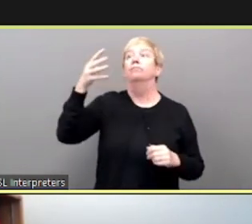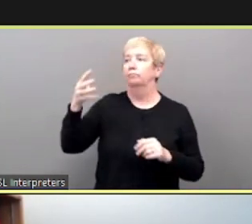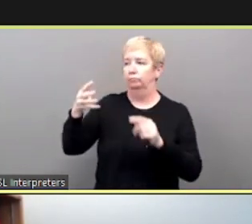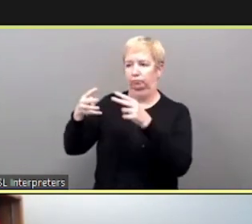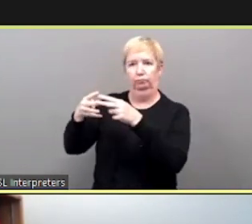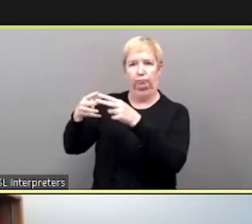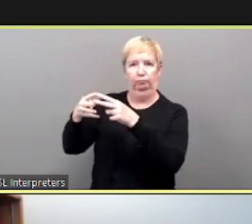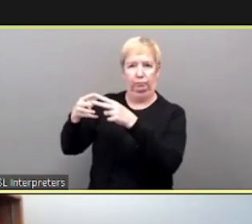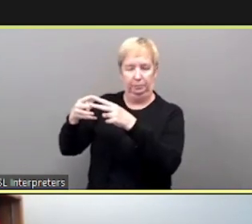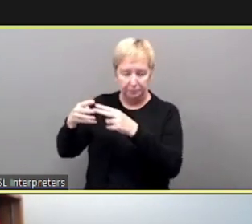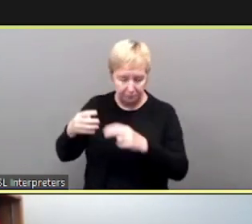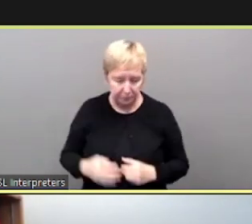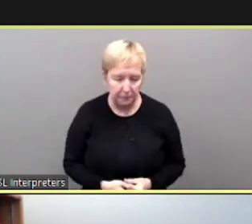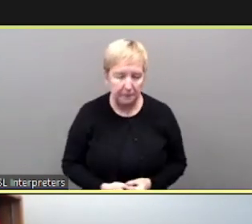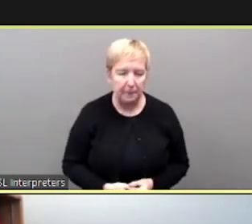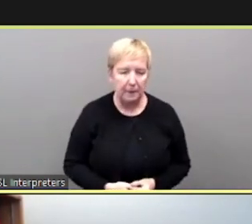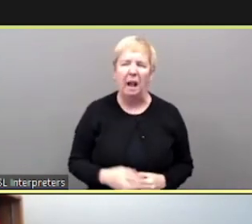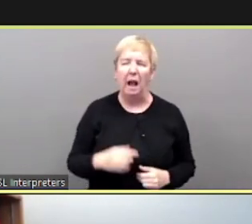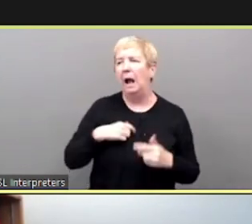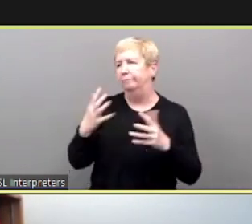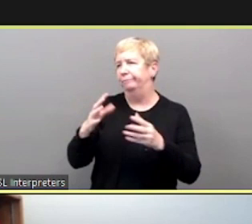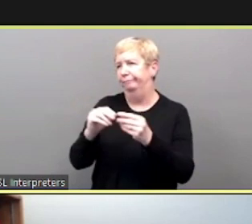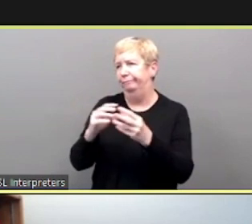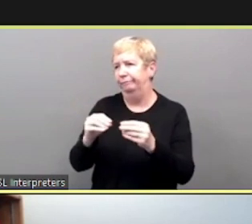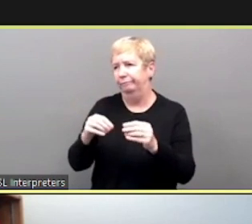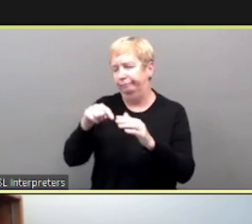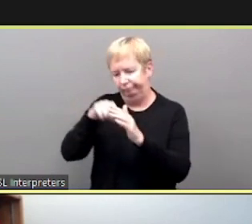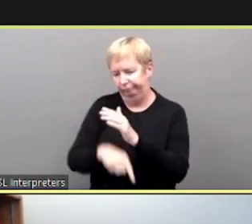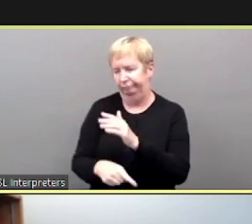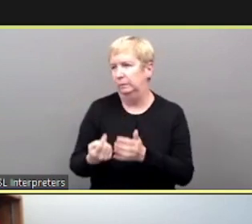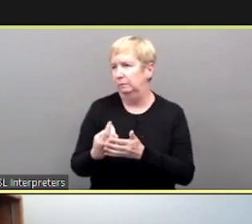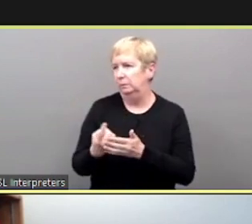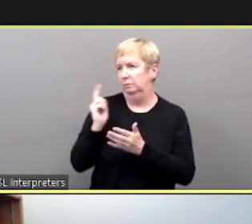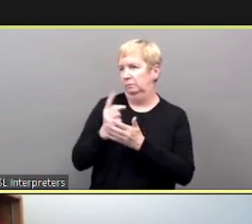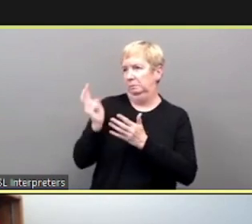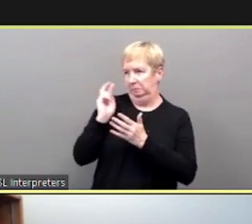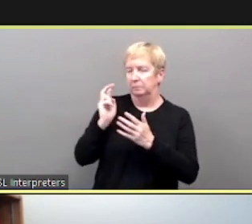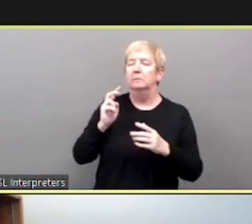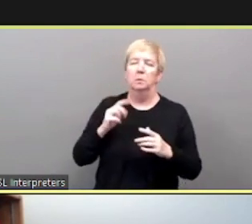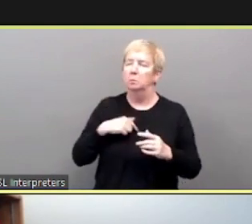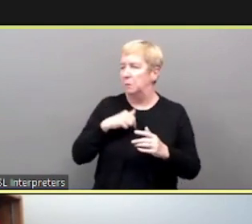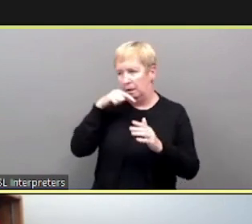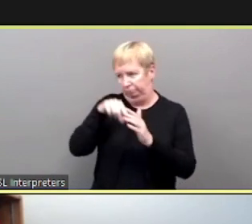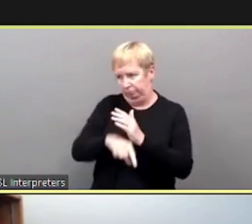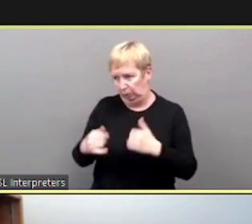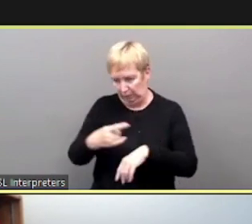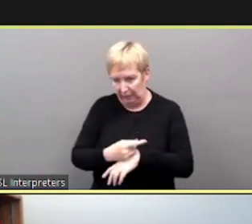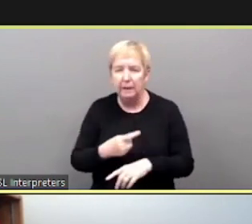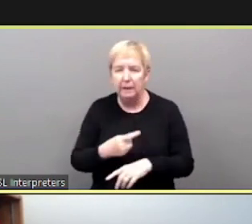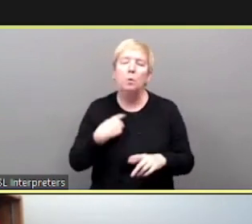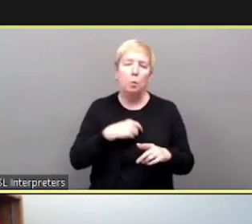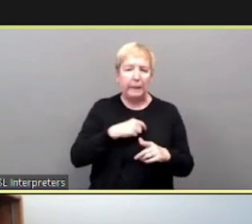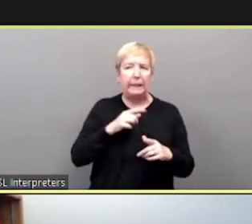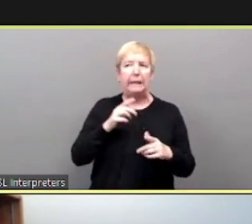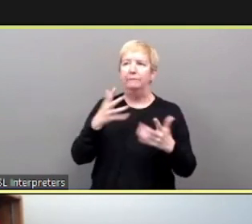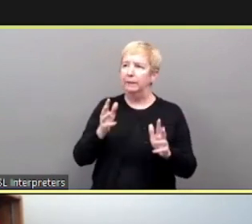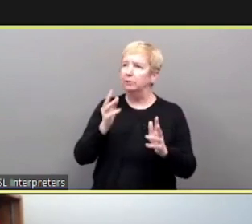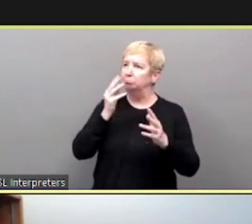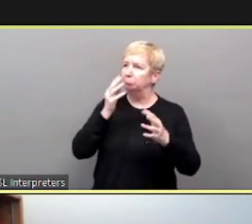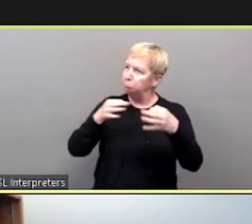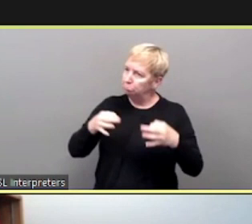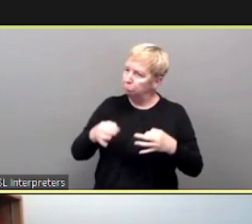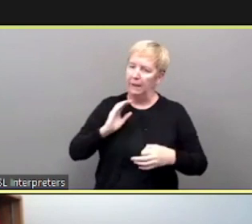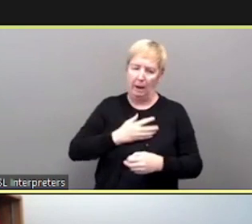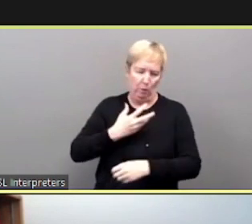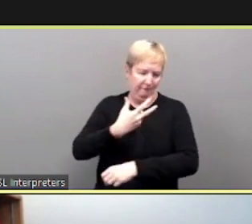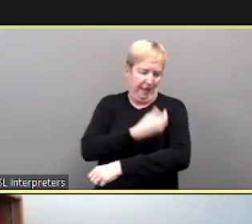of detail, but we've shared with you our vaccination status report, which shows the